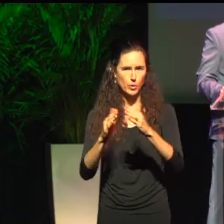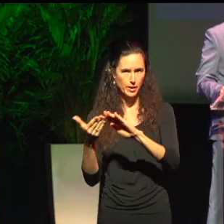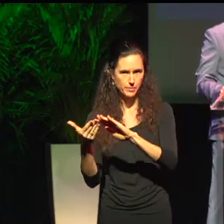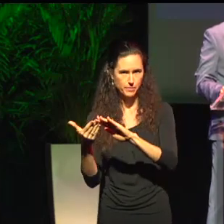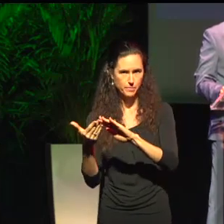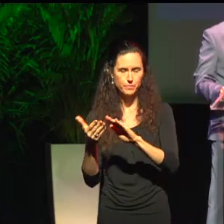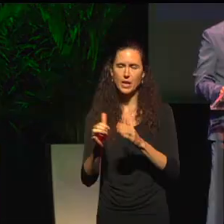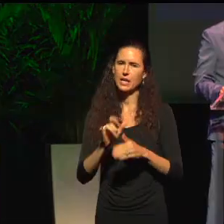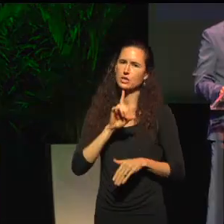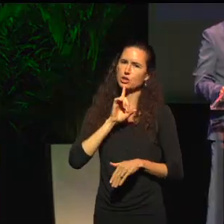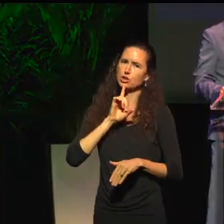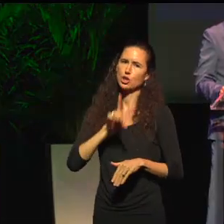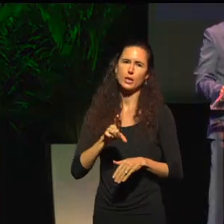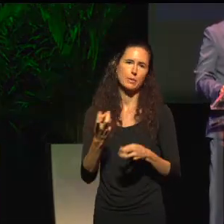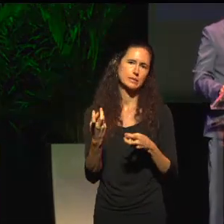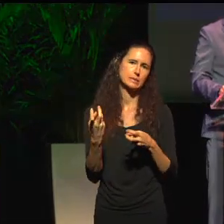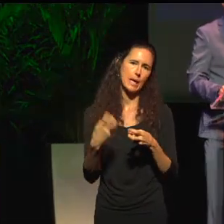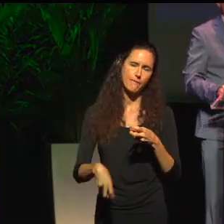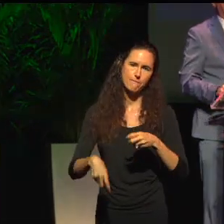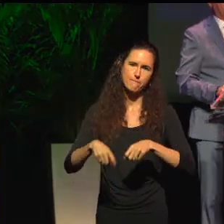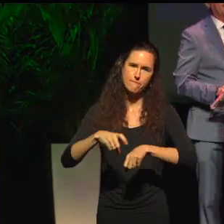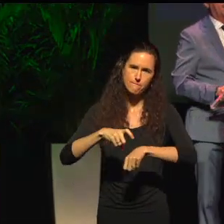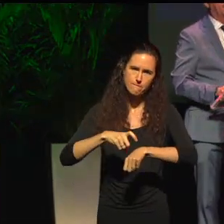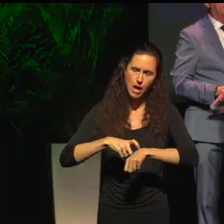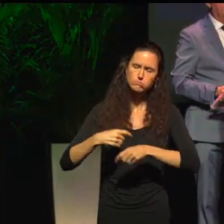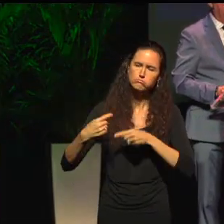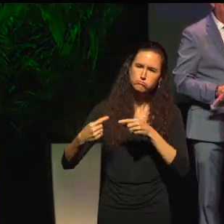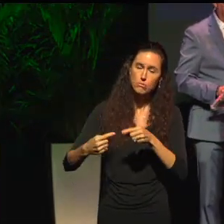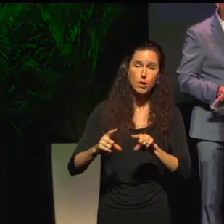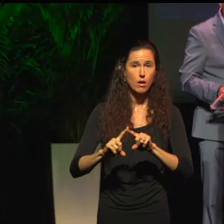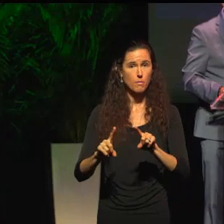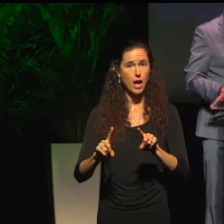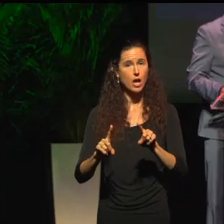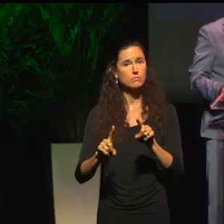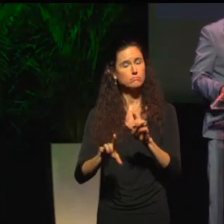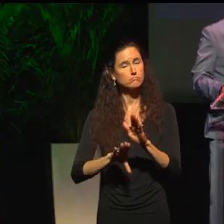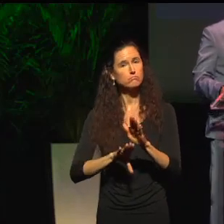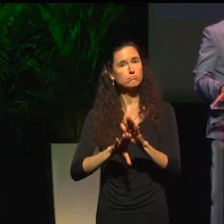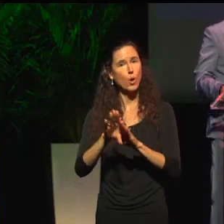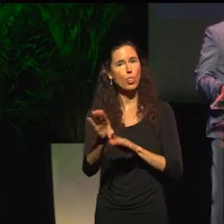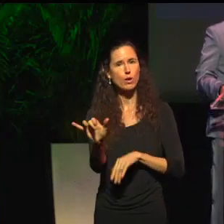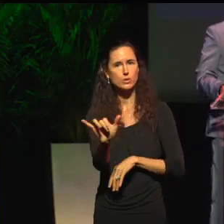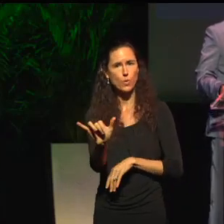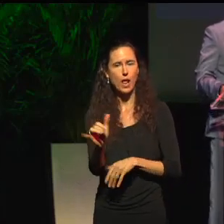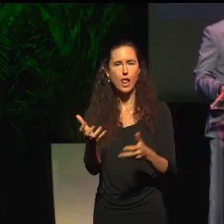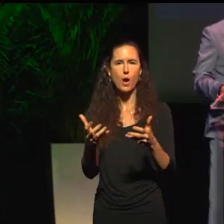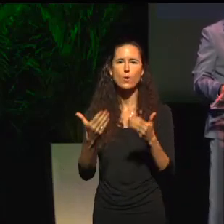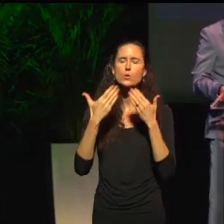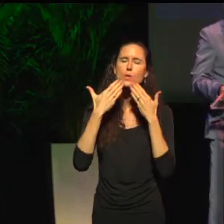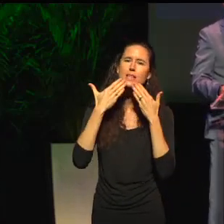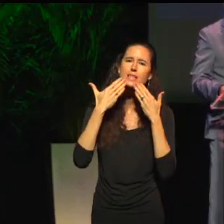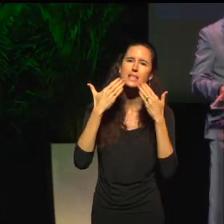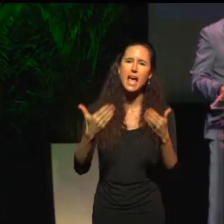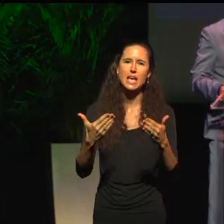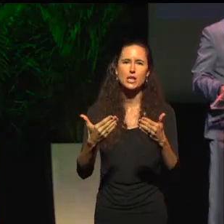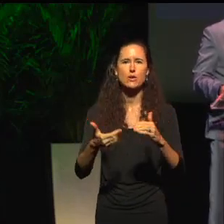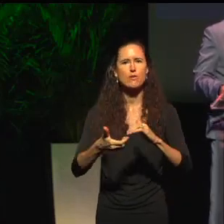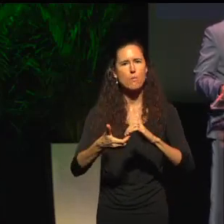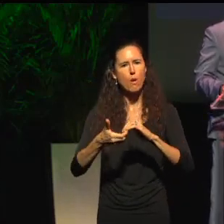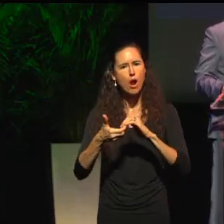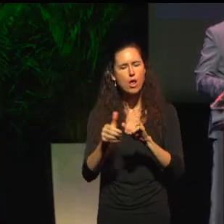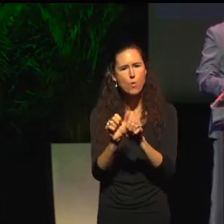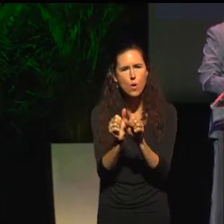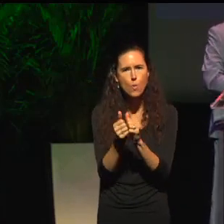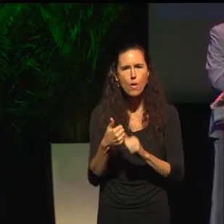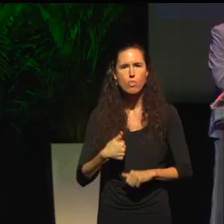This has certainly been a trying time, but it's also been a time of growth. I just want to thank you for partnering with us,